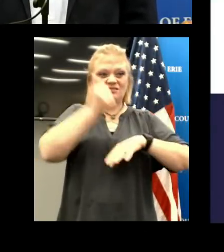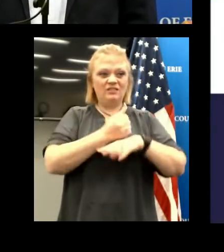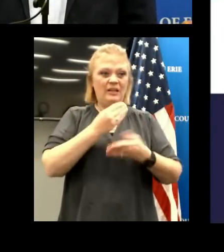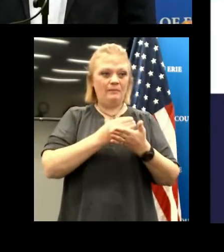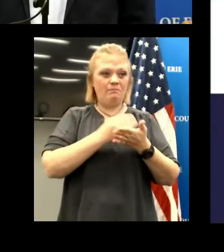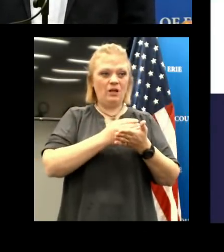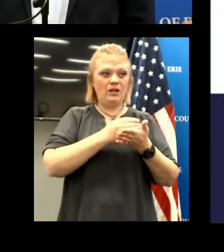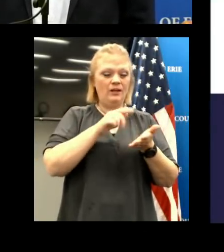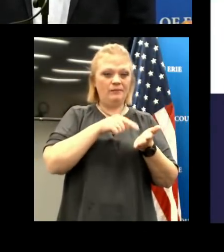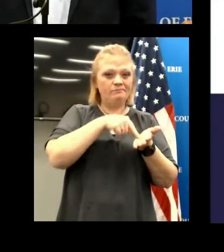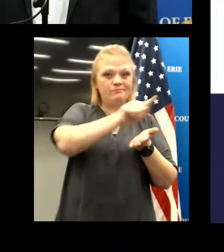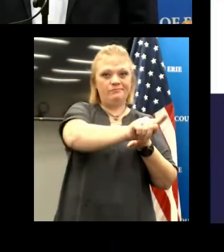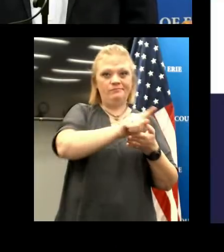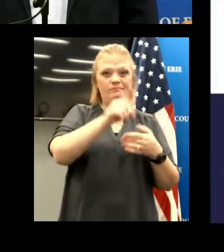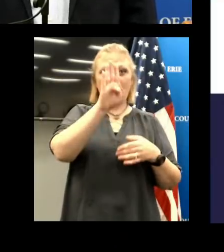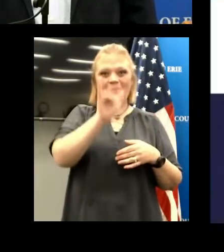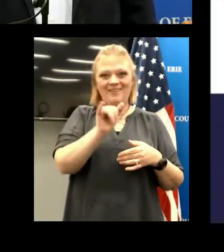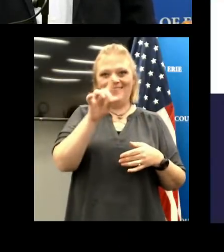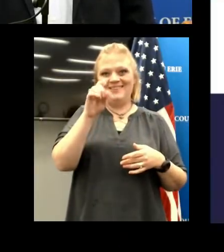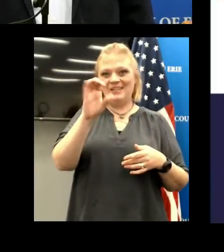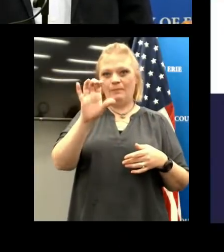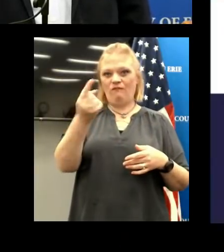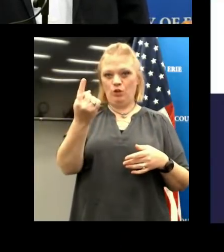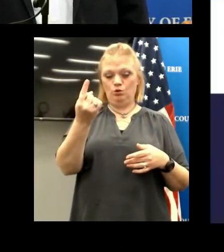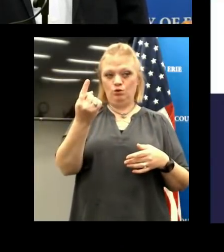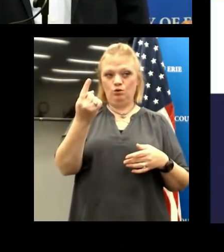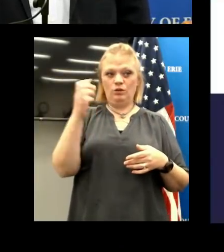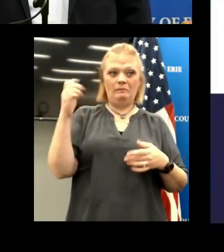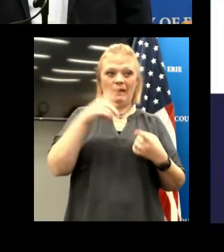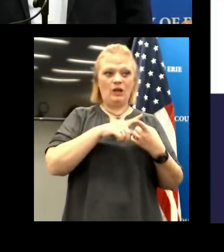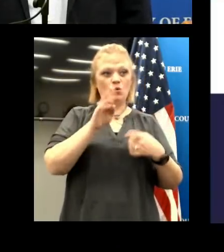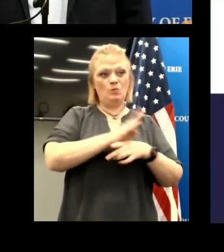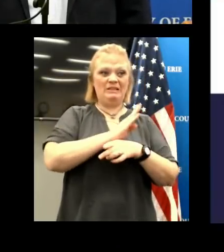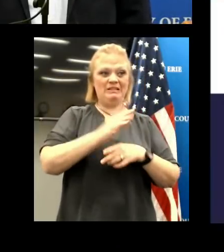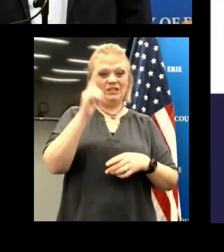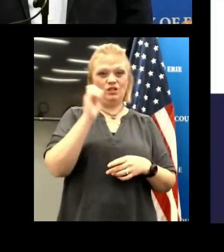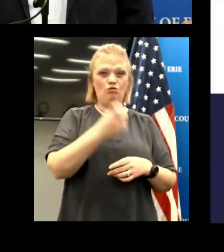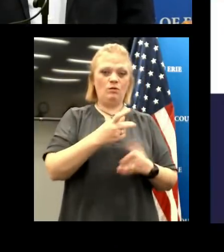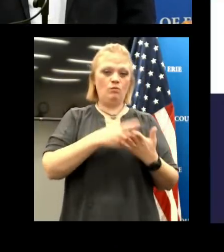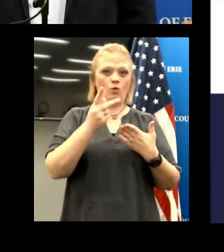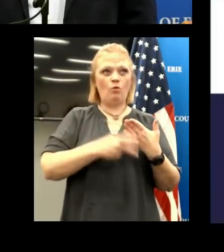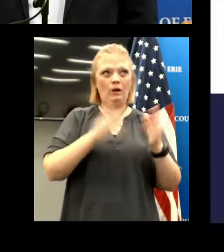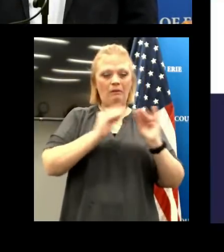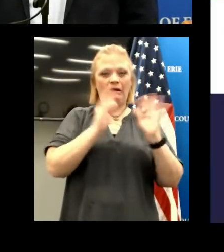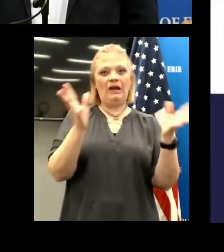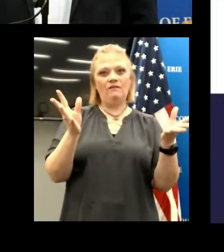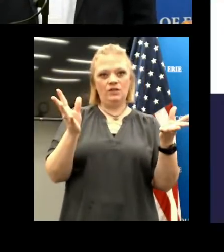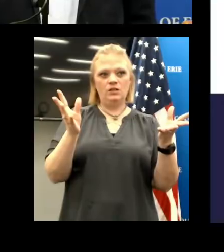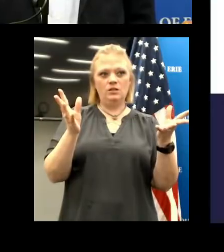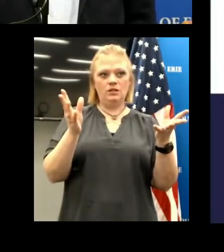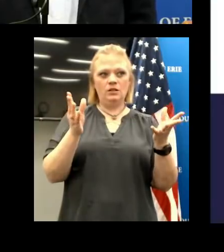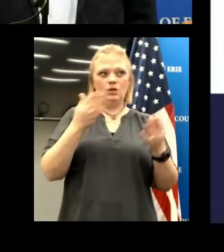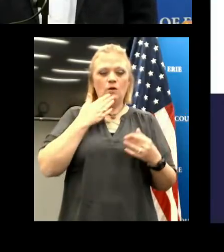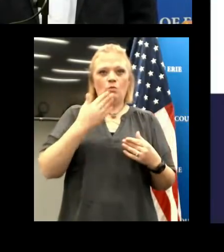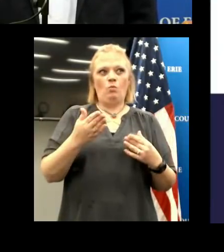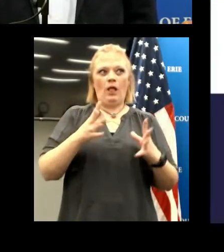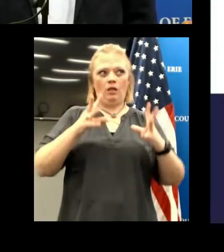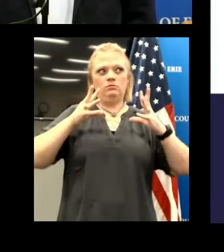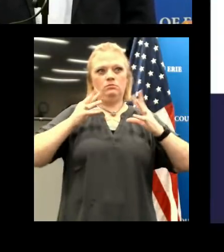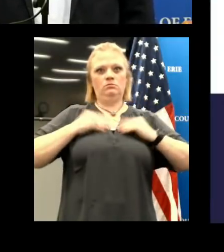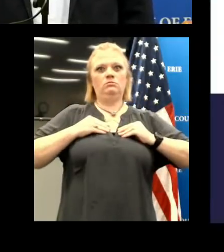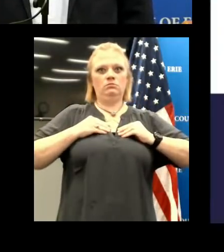door by December 1st. The Back to Business grant program certainly was very well received by our members of the small business